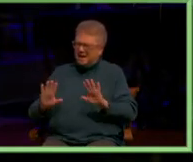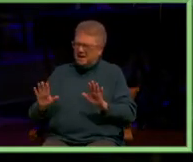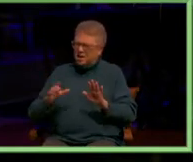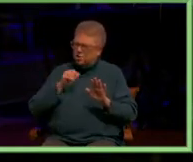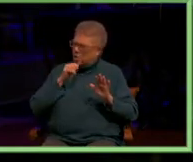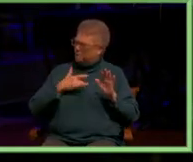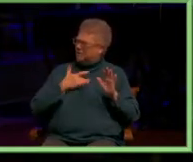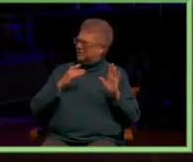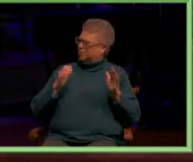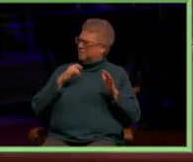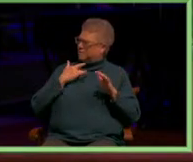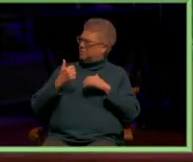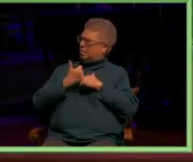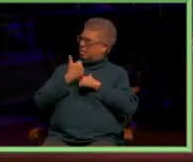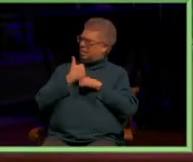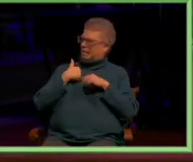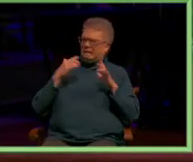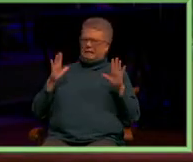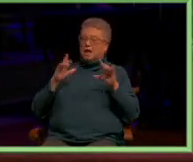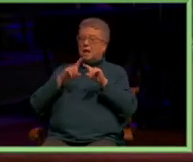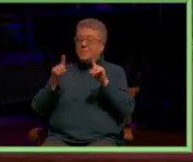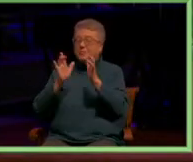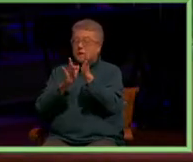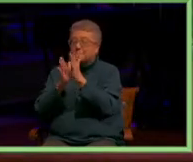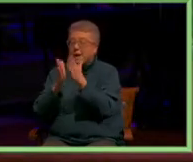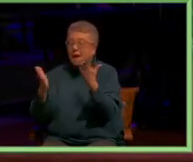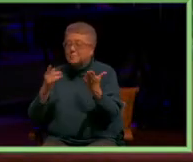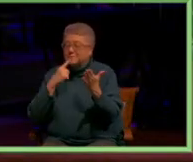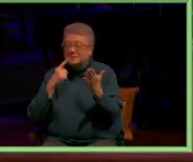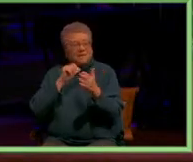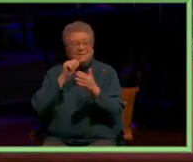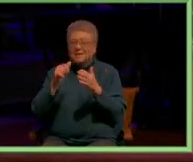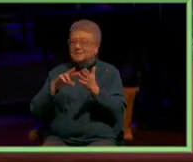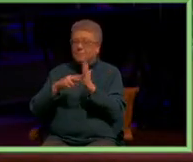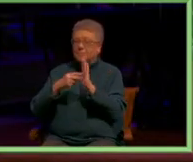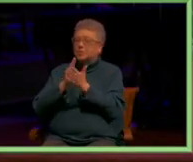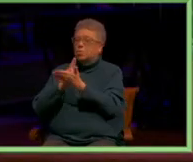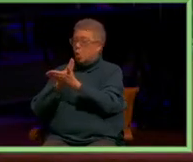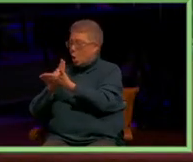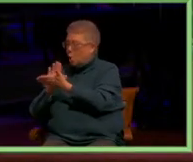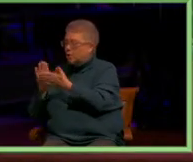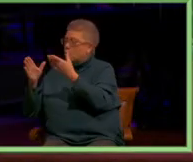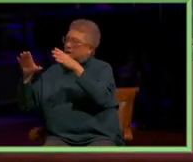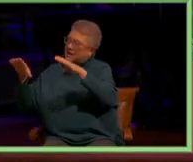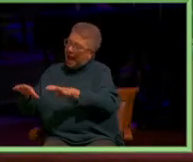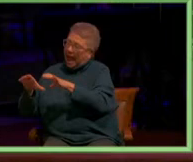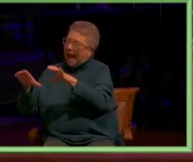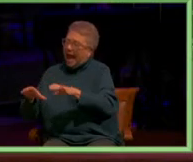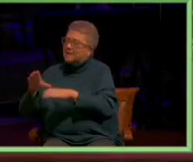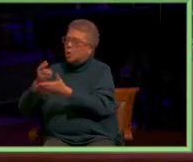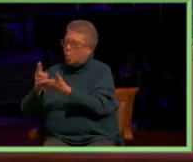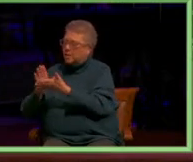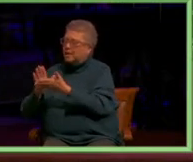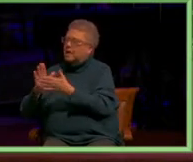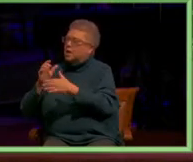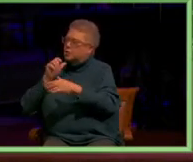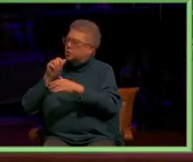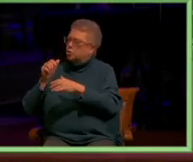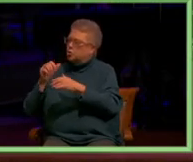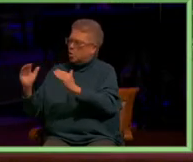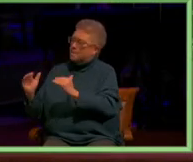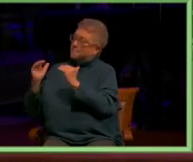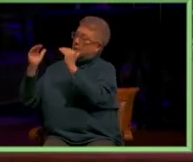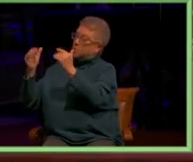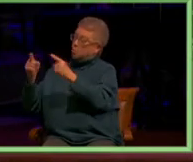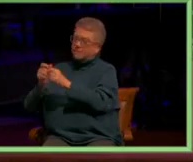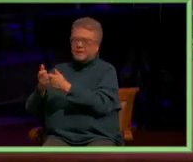reproach. But you know what the text says? The text says that doesn't say, well, you're holy when you act holy. You're blameless when you act blameless. So you're above reproach when everything's going